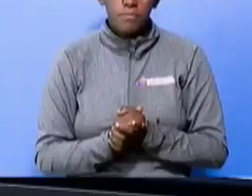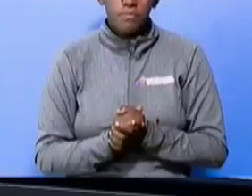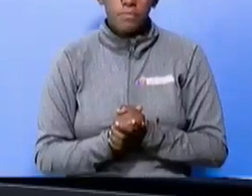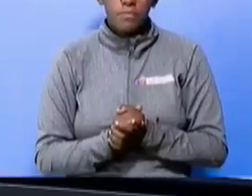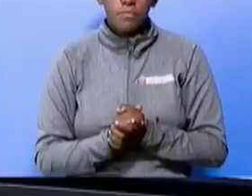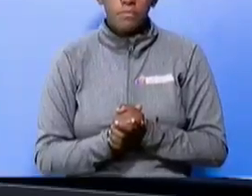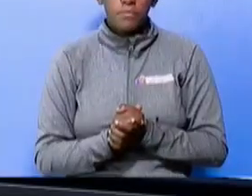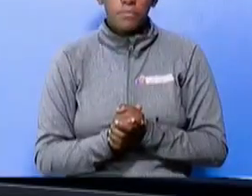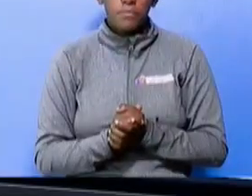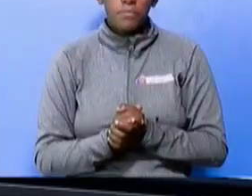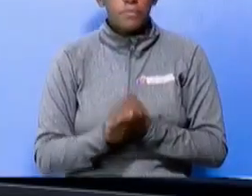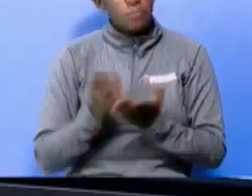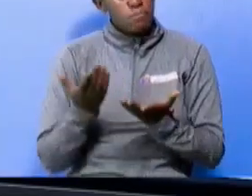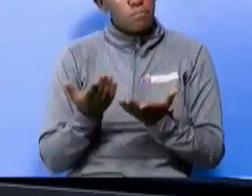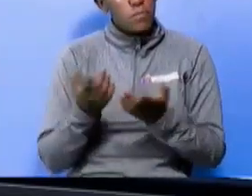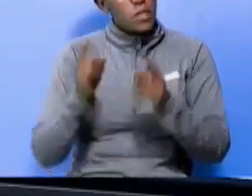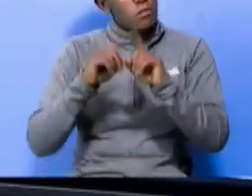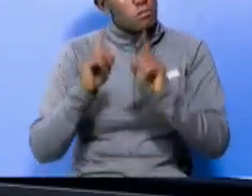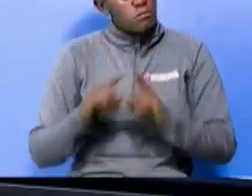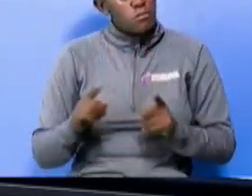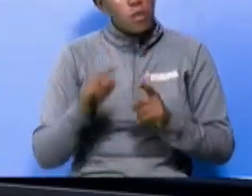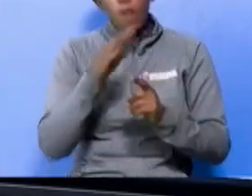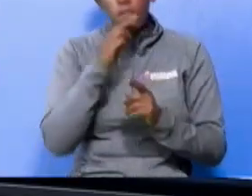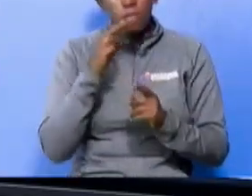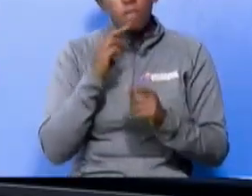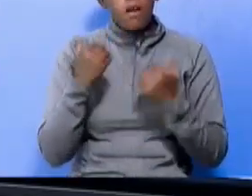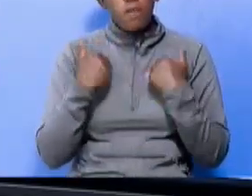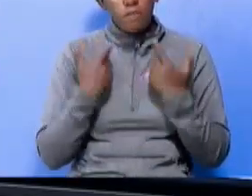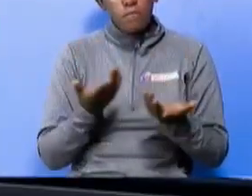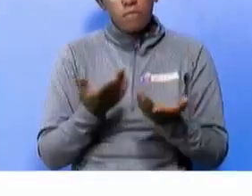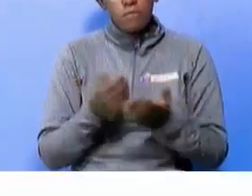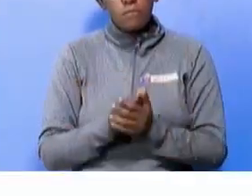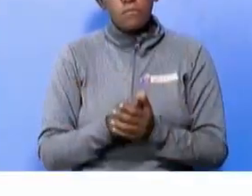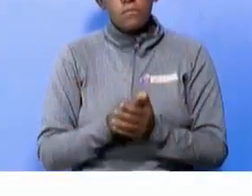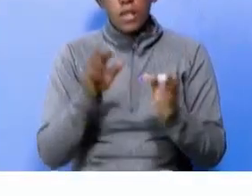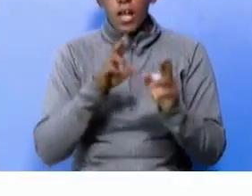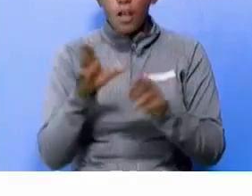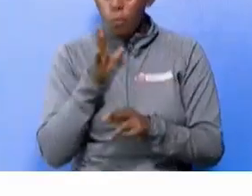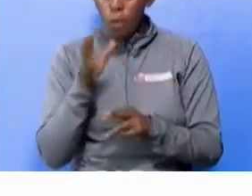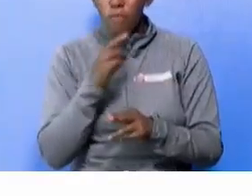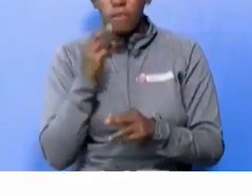Right? There are some other verbs which belongs to irregular